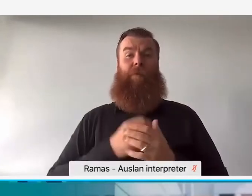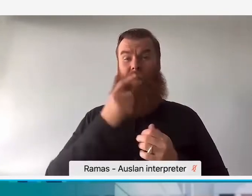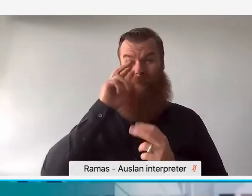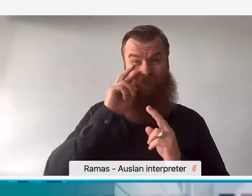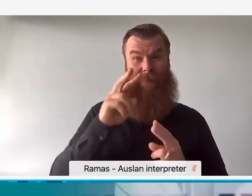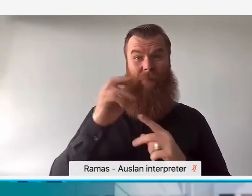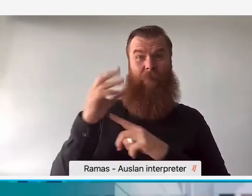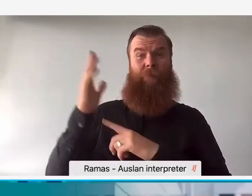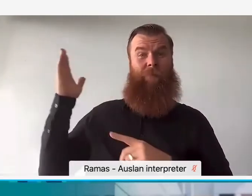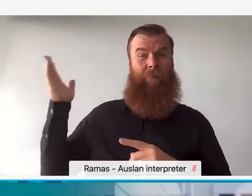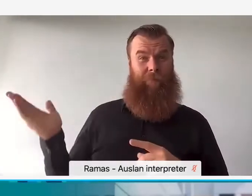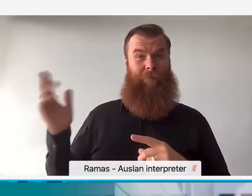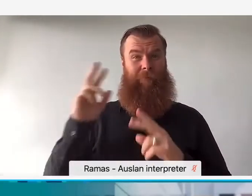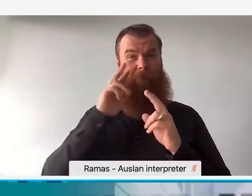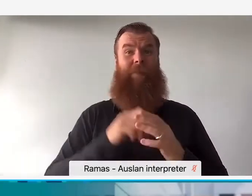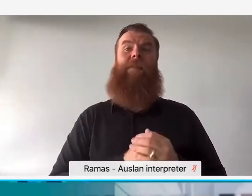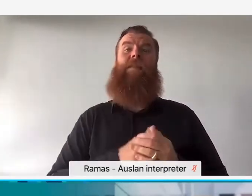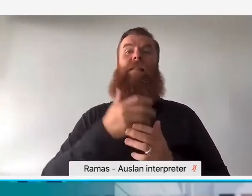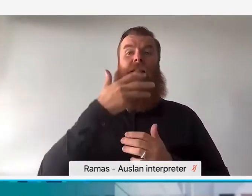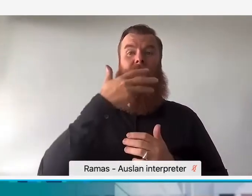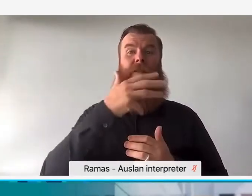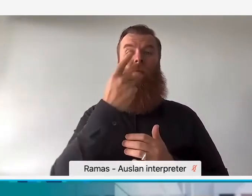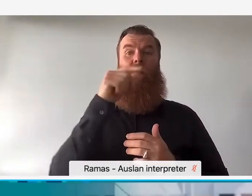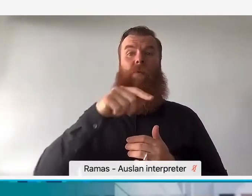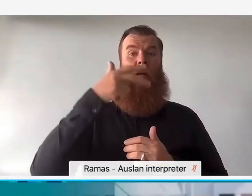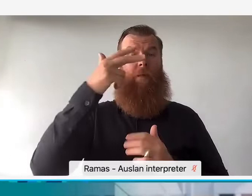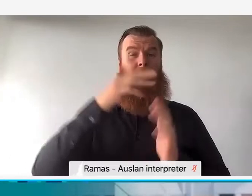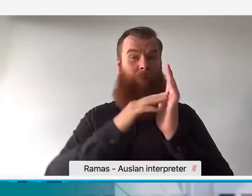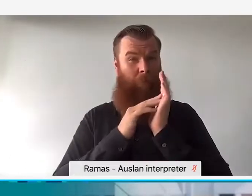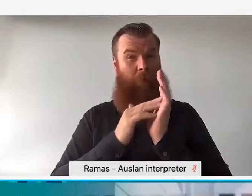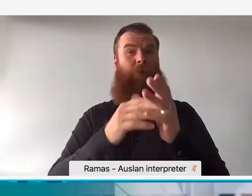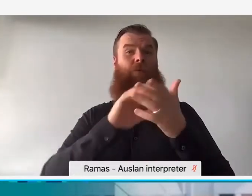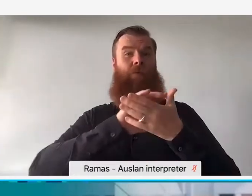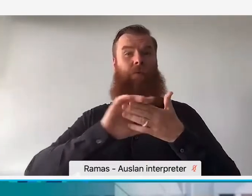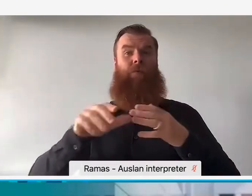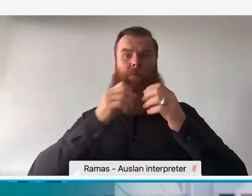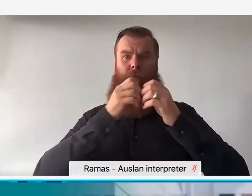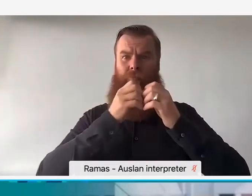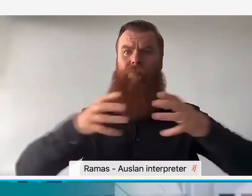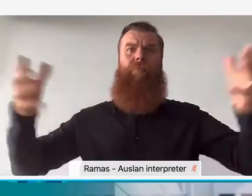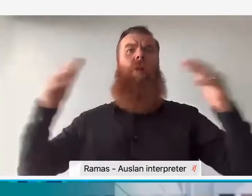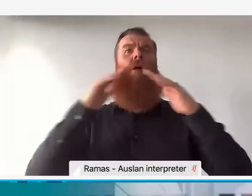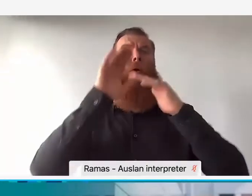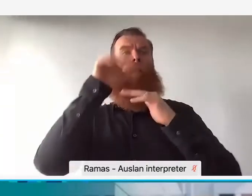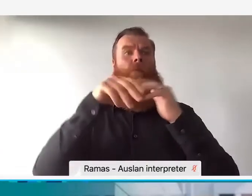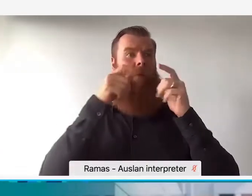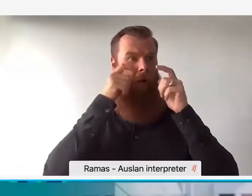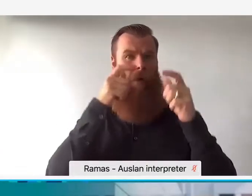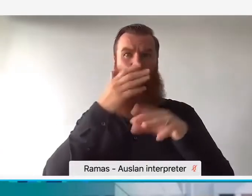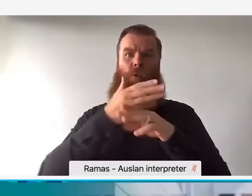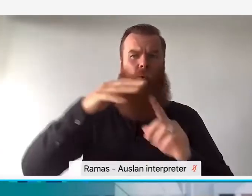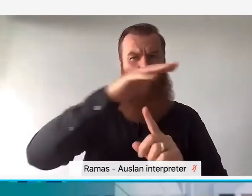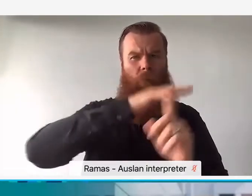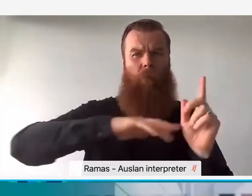got a $91.8 million investment to grow the home care workforce, with an aim of attracting